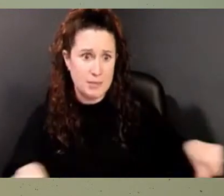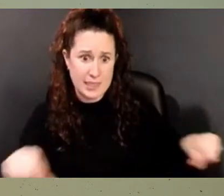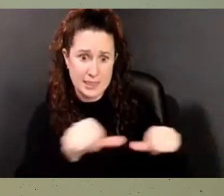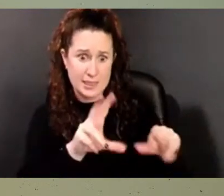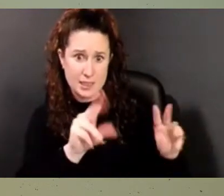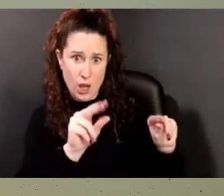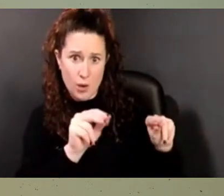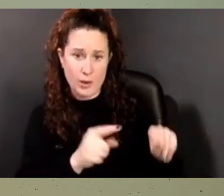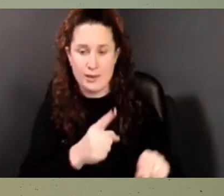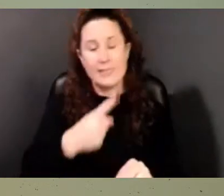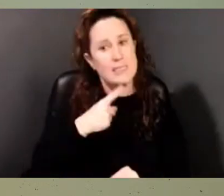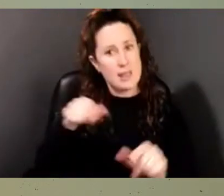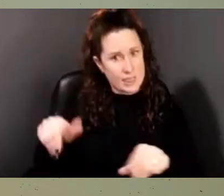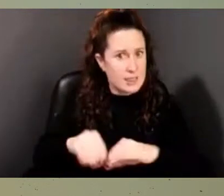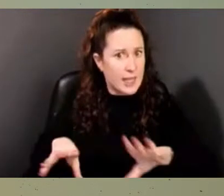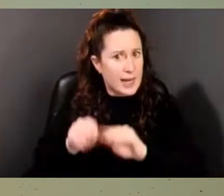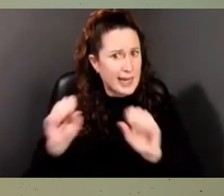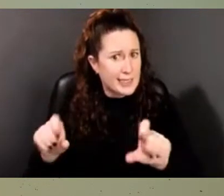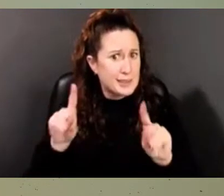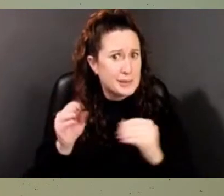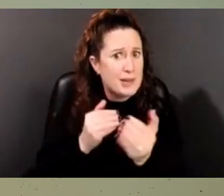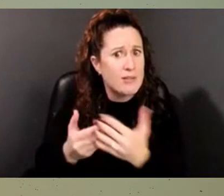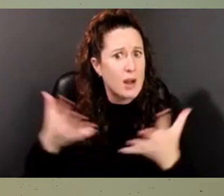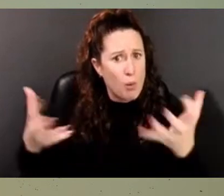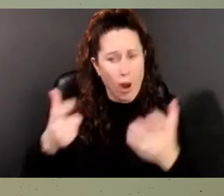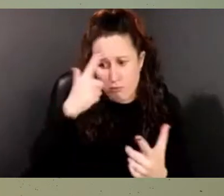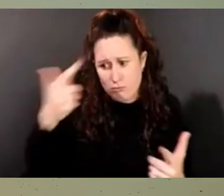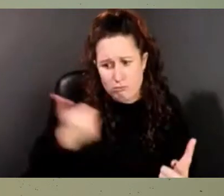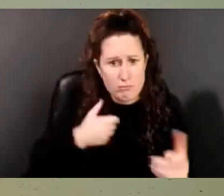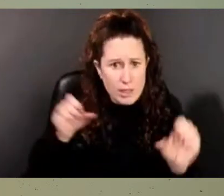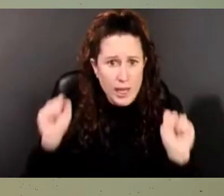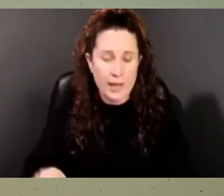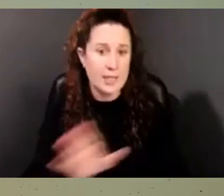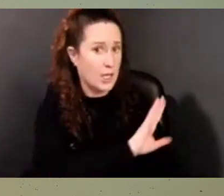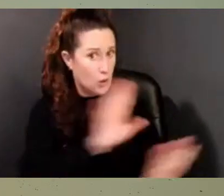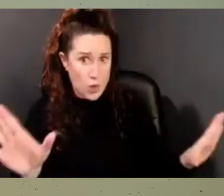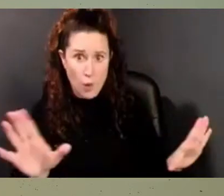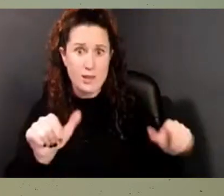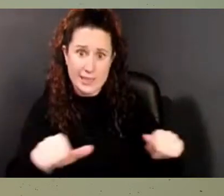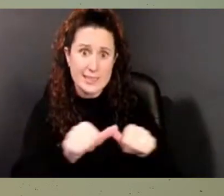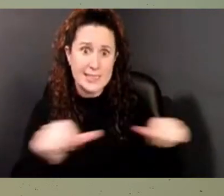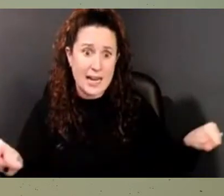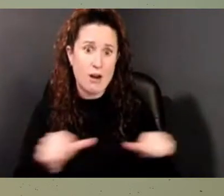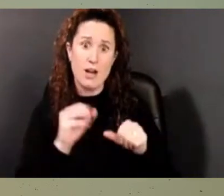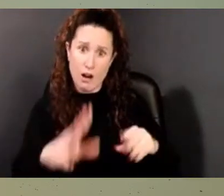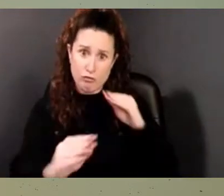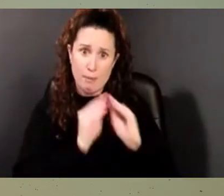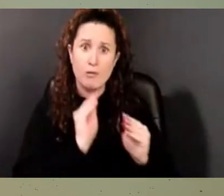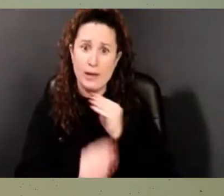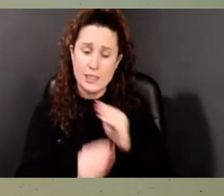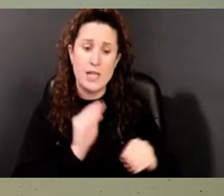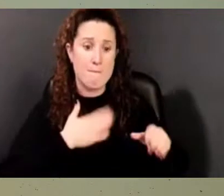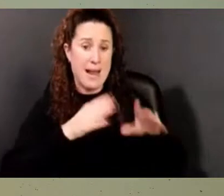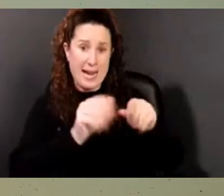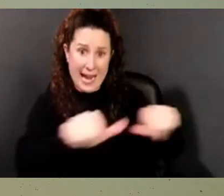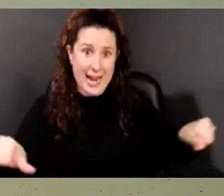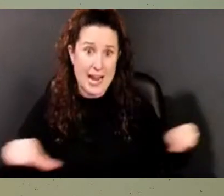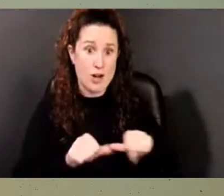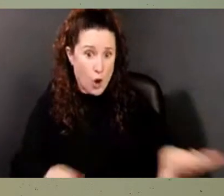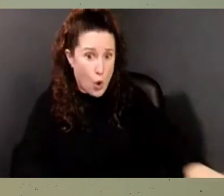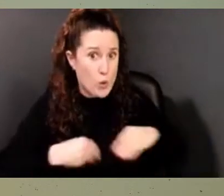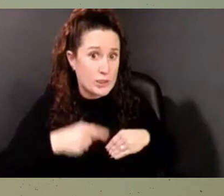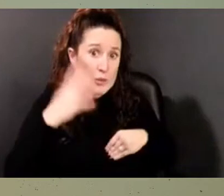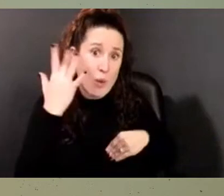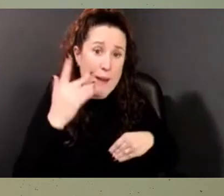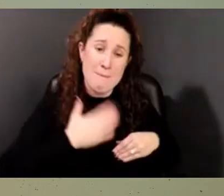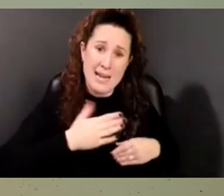I want to do with it. Black folks are saying, oh, this is an issue of reparation. No, I own this land because my ancestors are buried there.